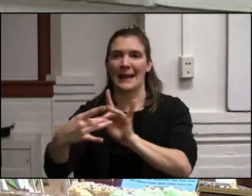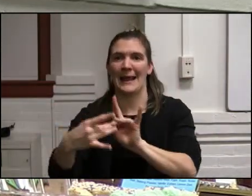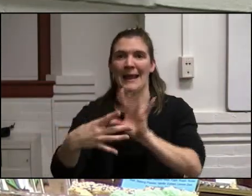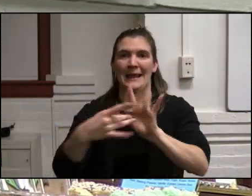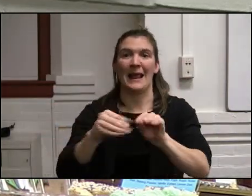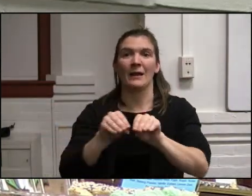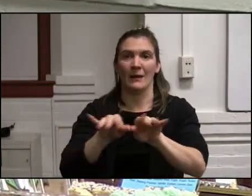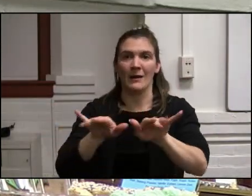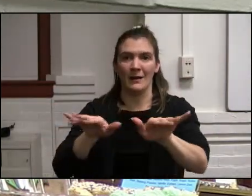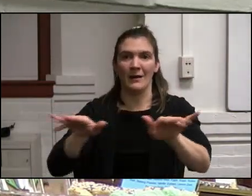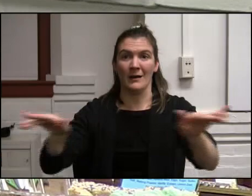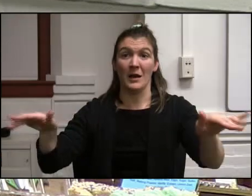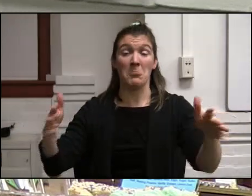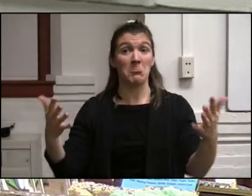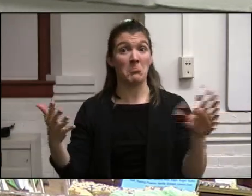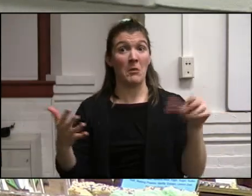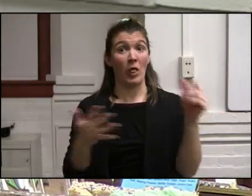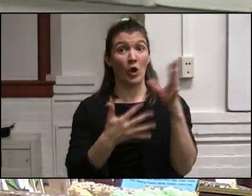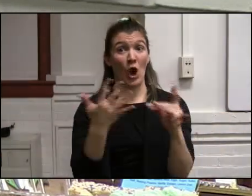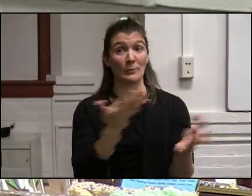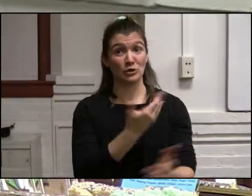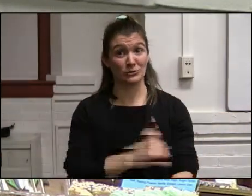communities. So that's another model.